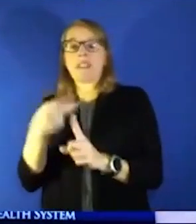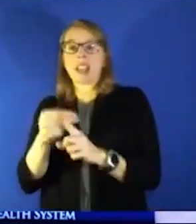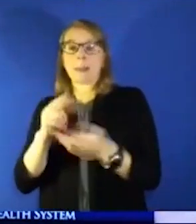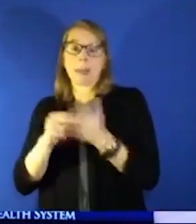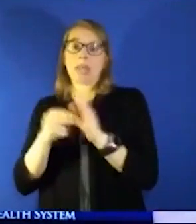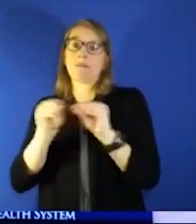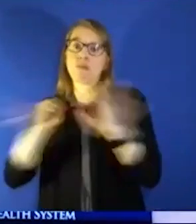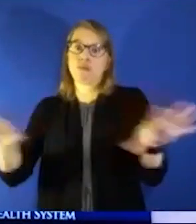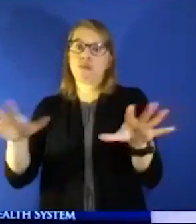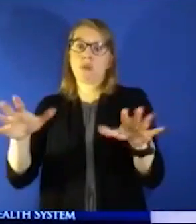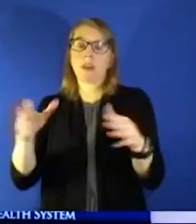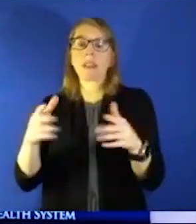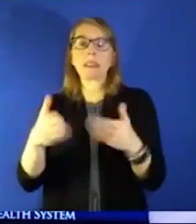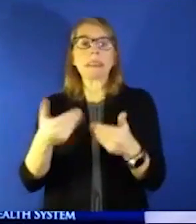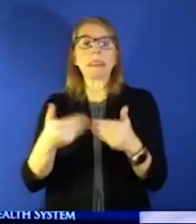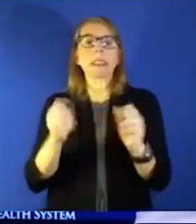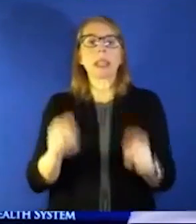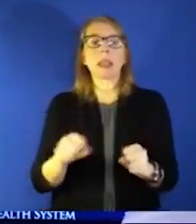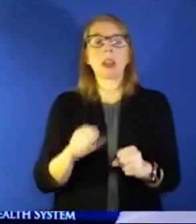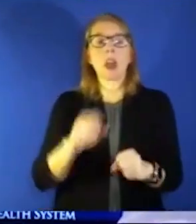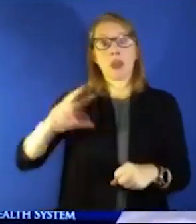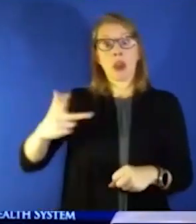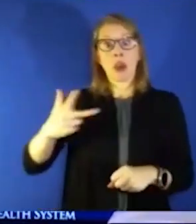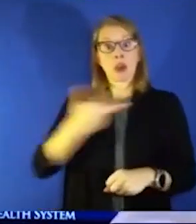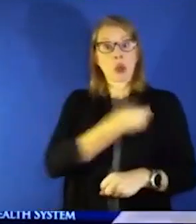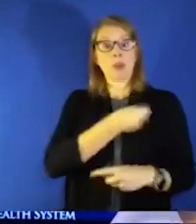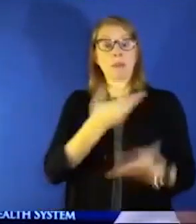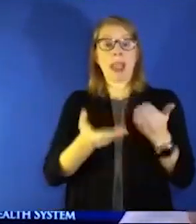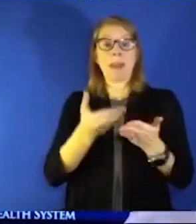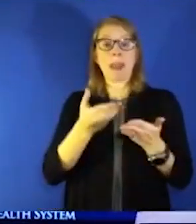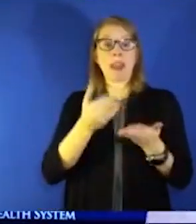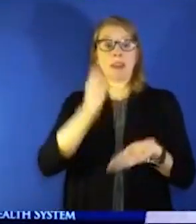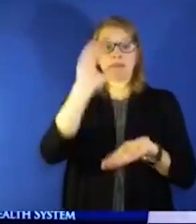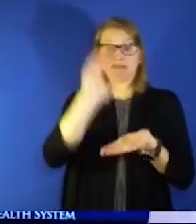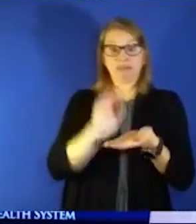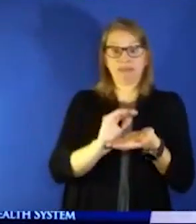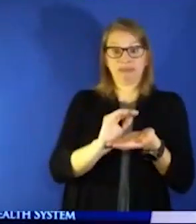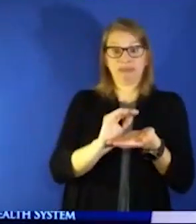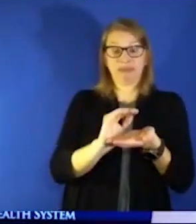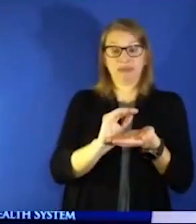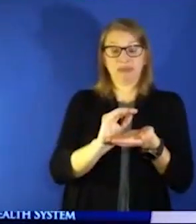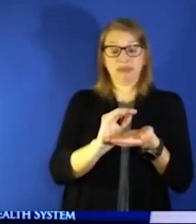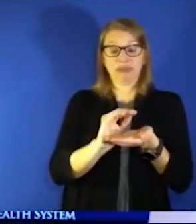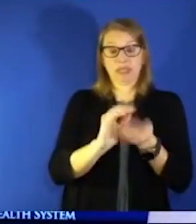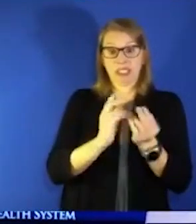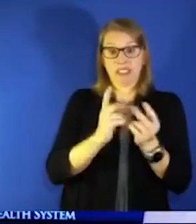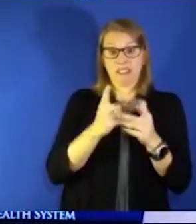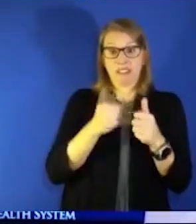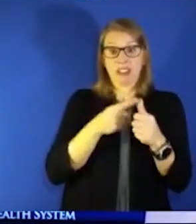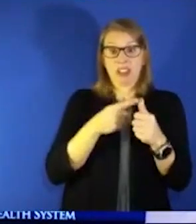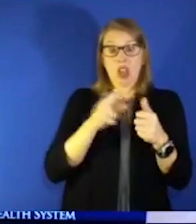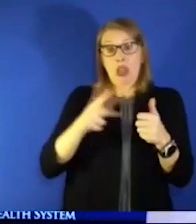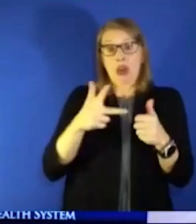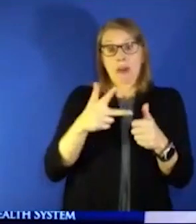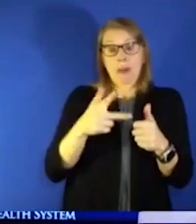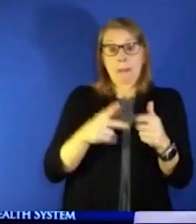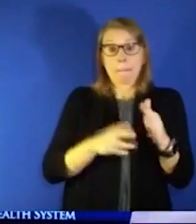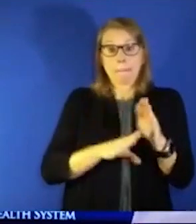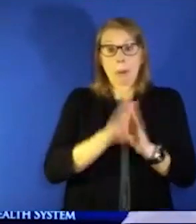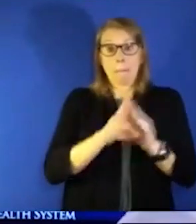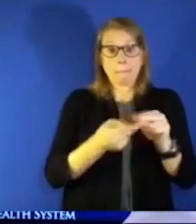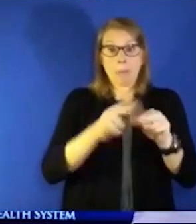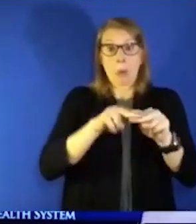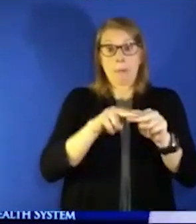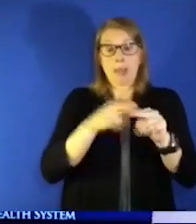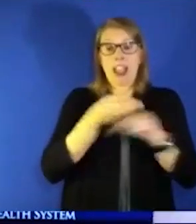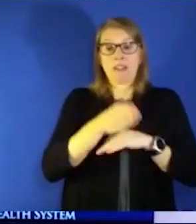this additional dosing, maybe that initial boost of antibodies now after this additional dosing will also